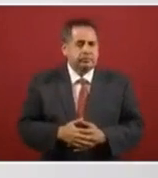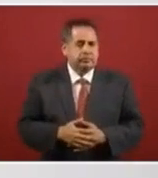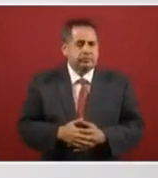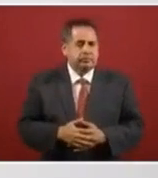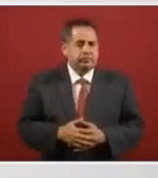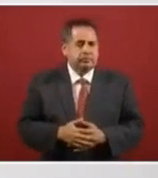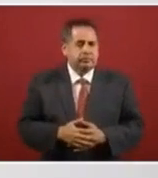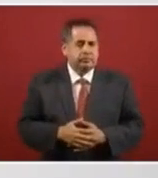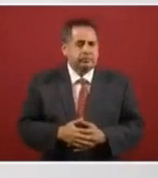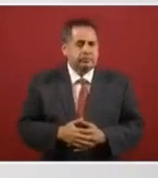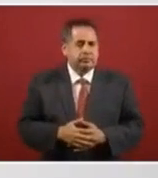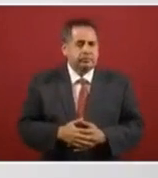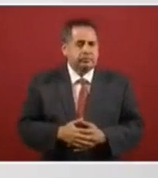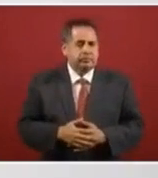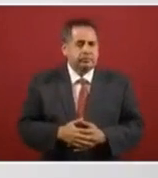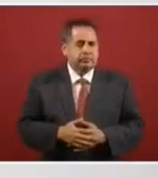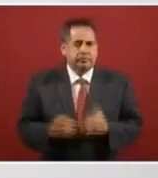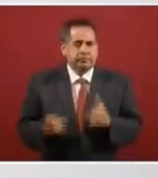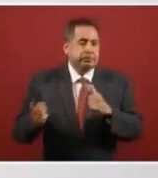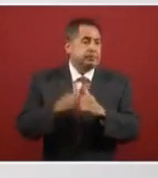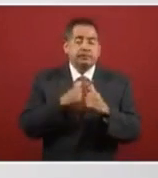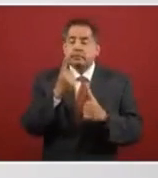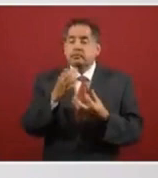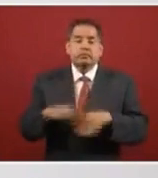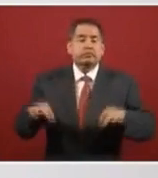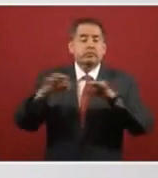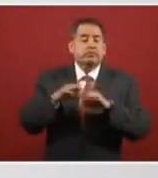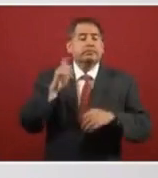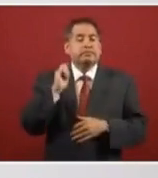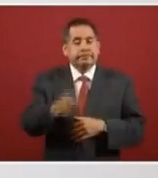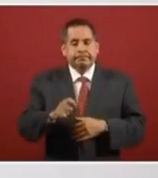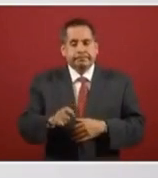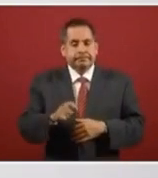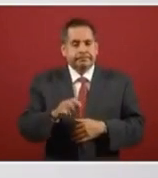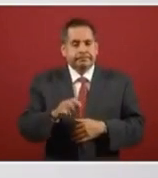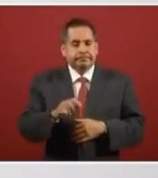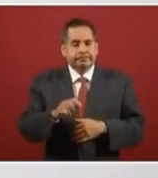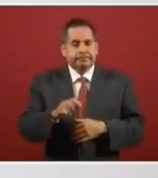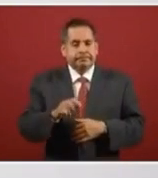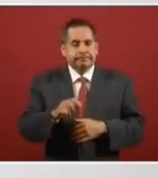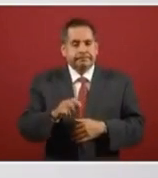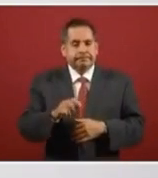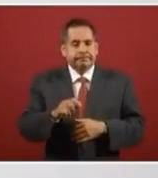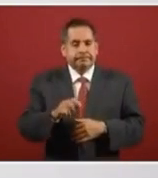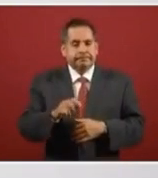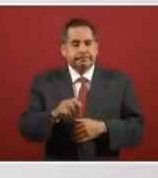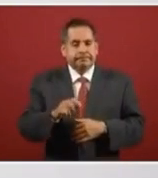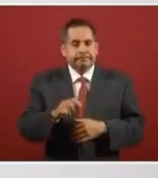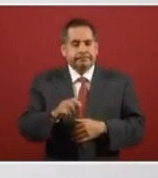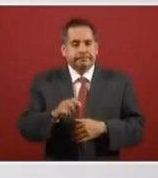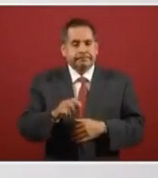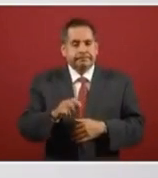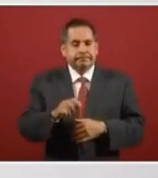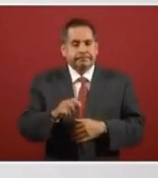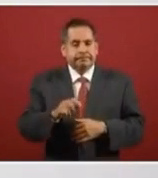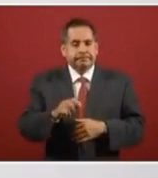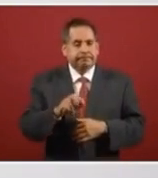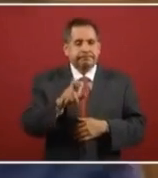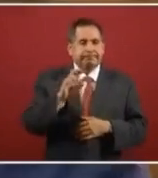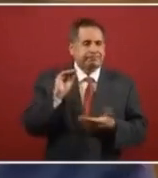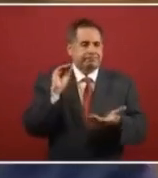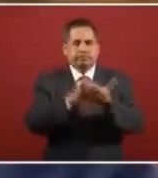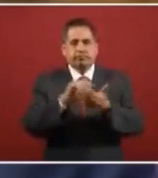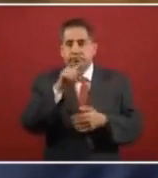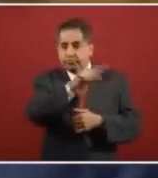the principle of these is is the web of consulates